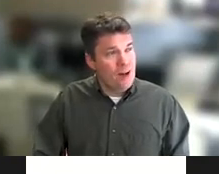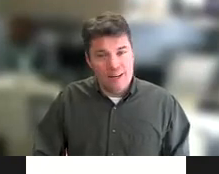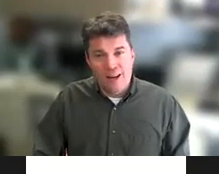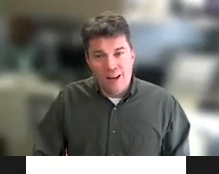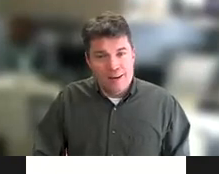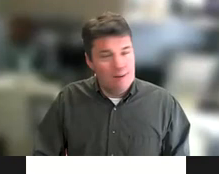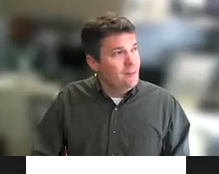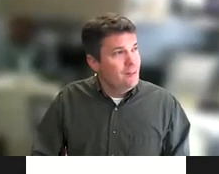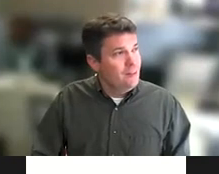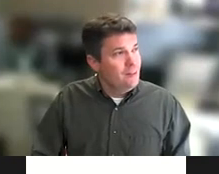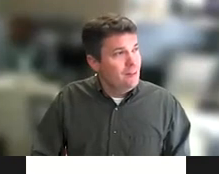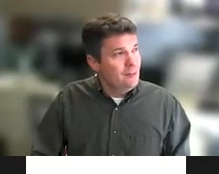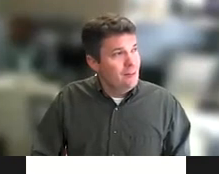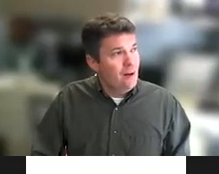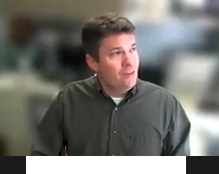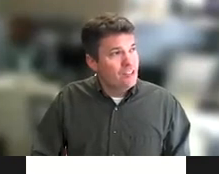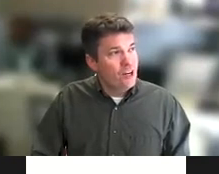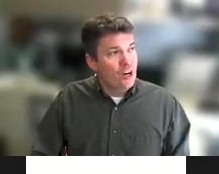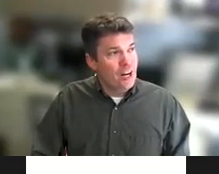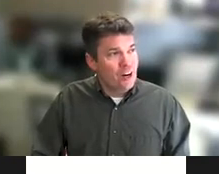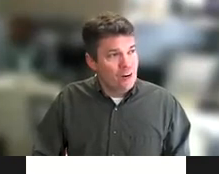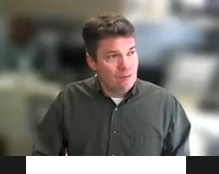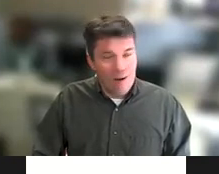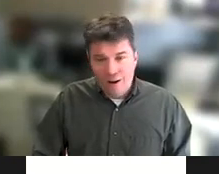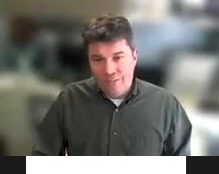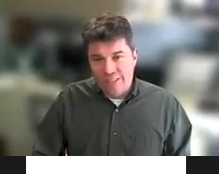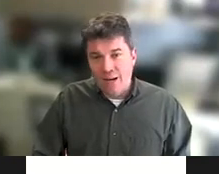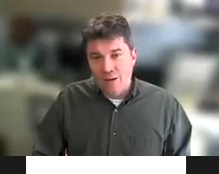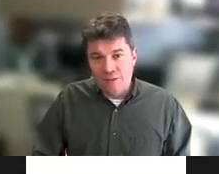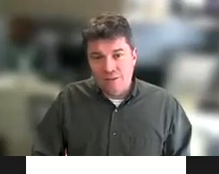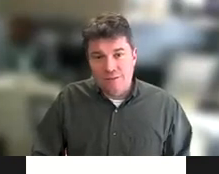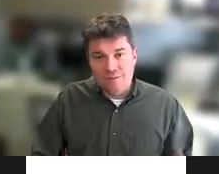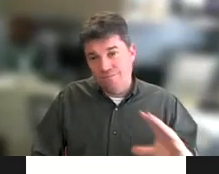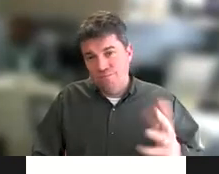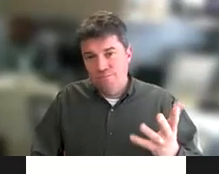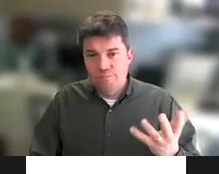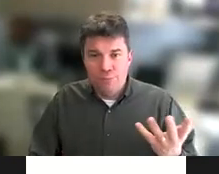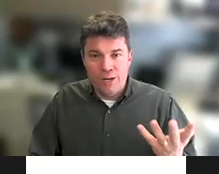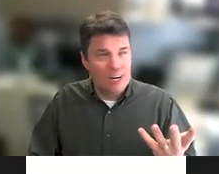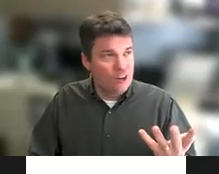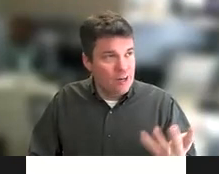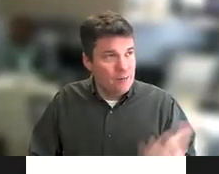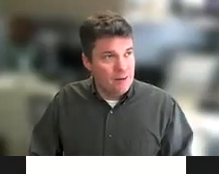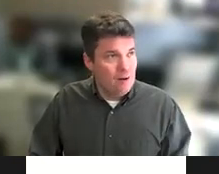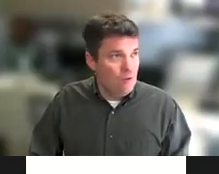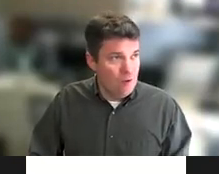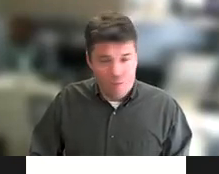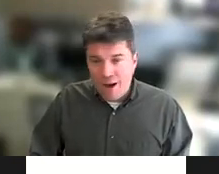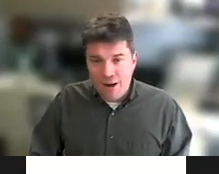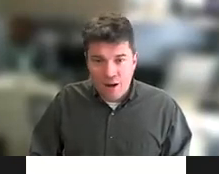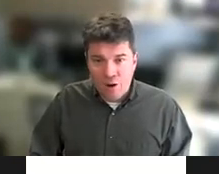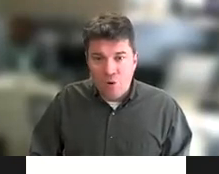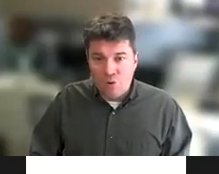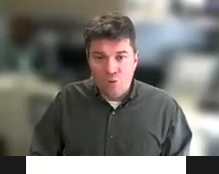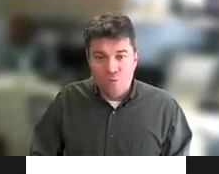right up here above the dotted line, obviously you're going to hear all of the sounds pretty clearly,